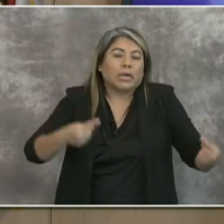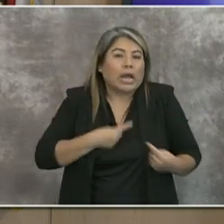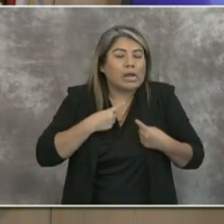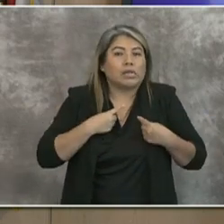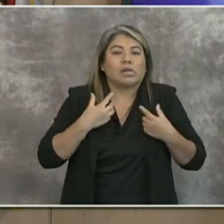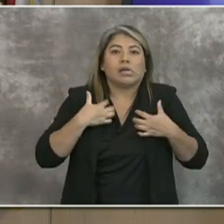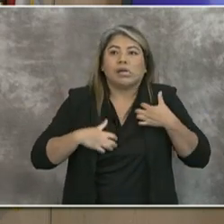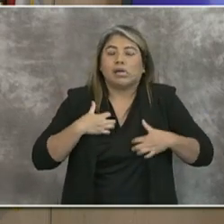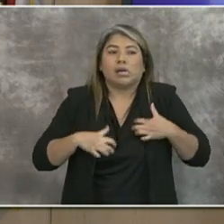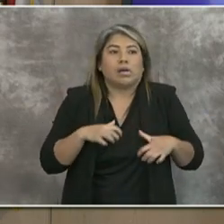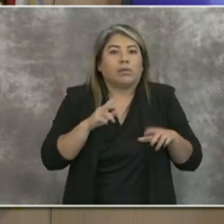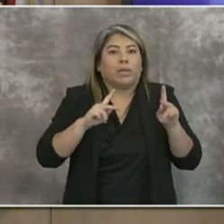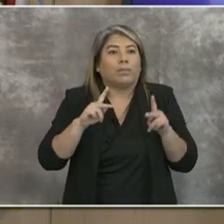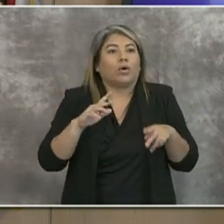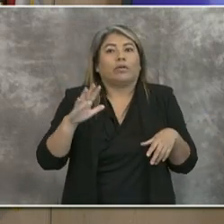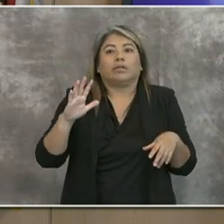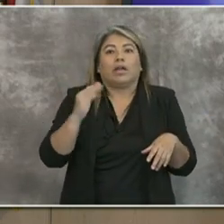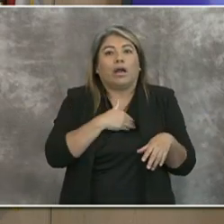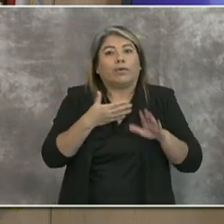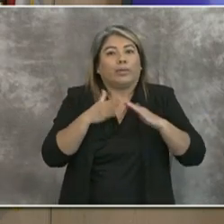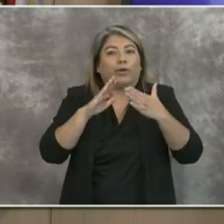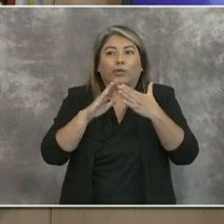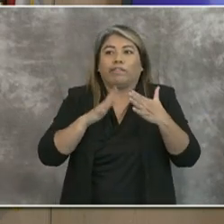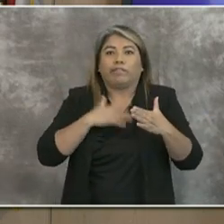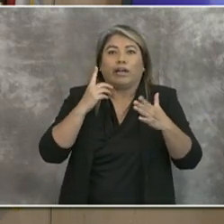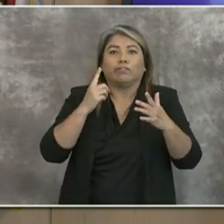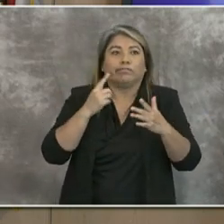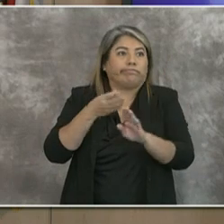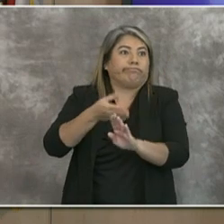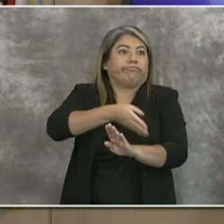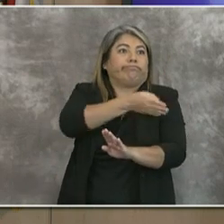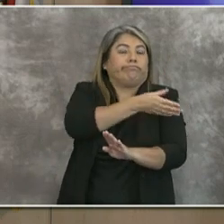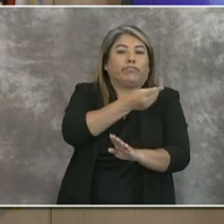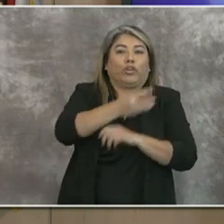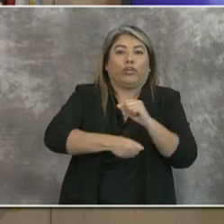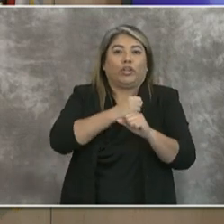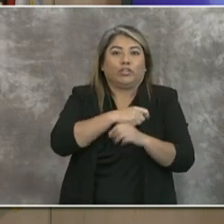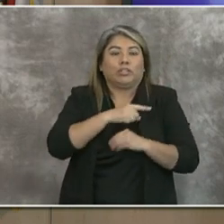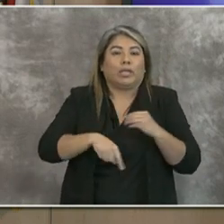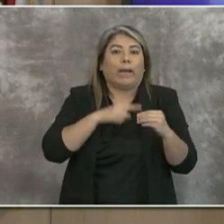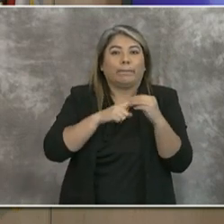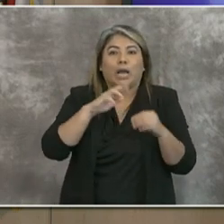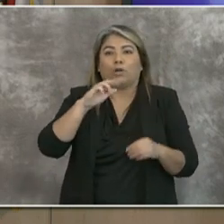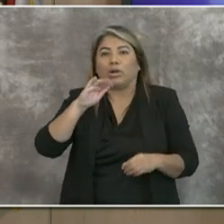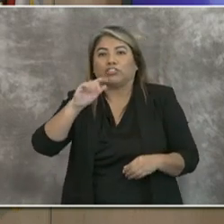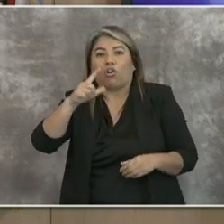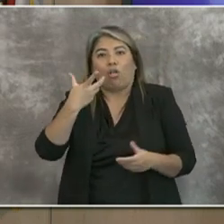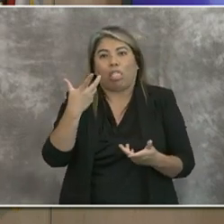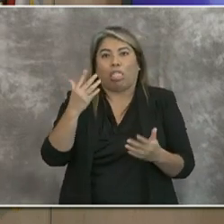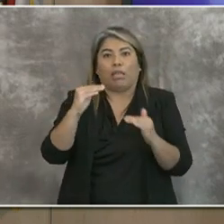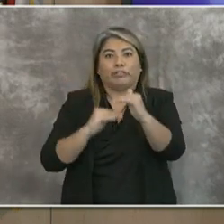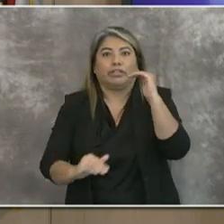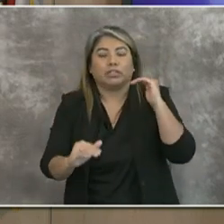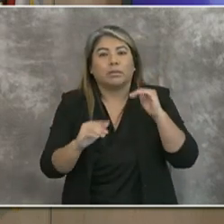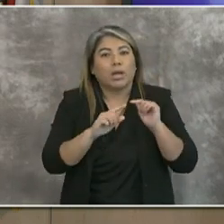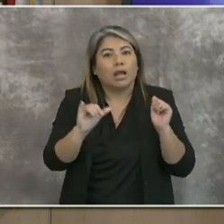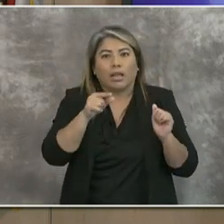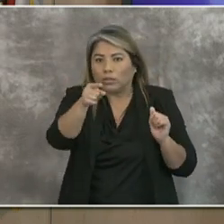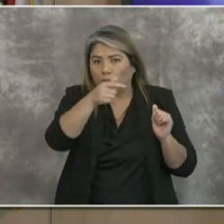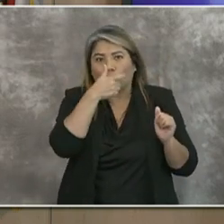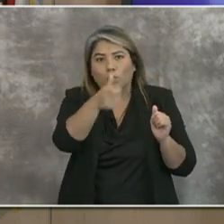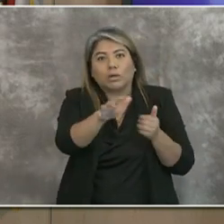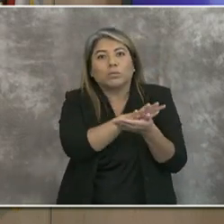many people in our community have felt over the last few years about racial injustice. But like you, I watched the